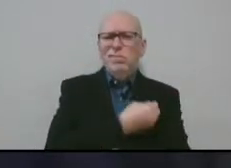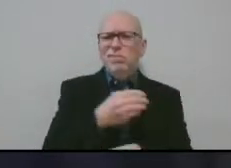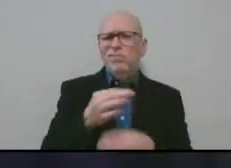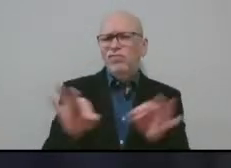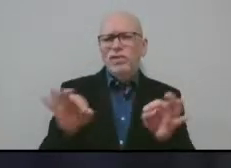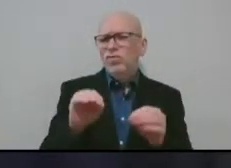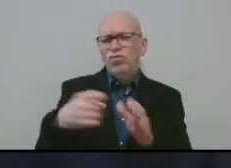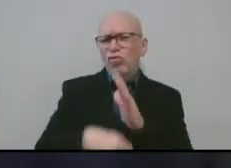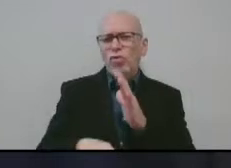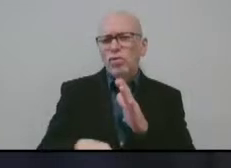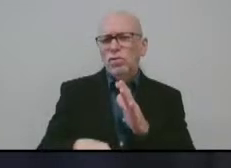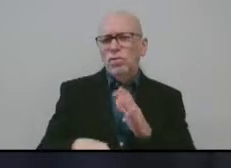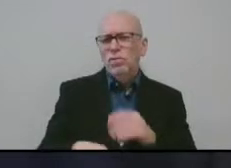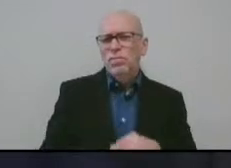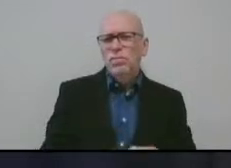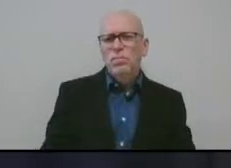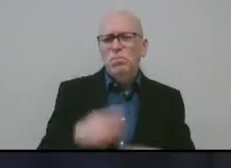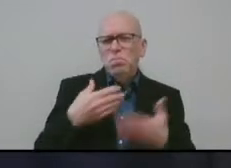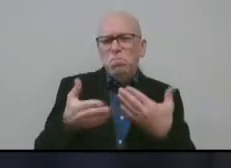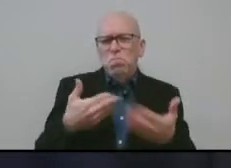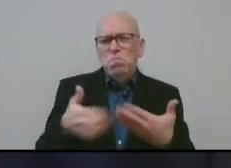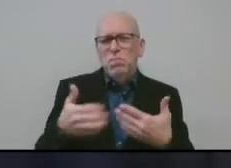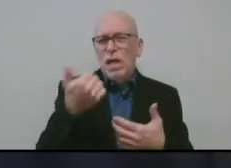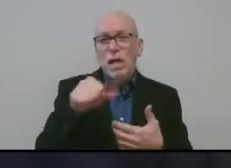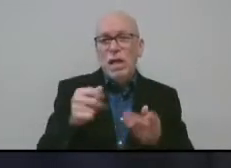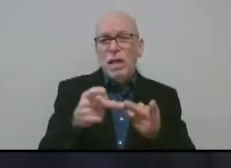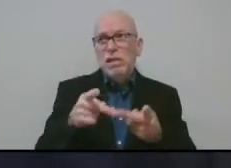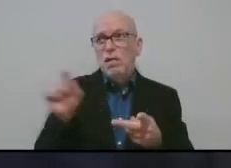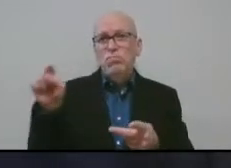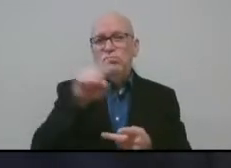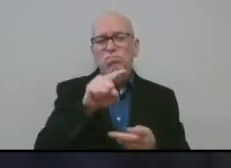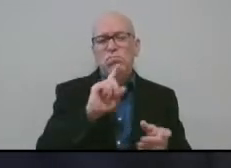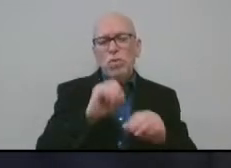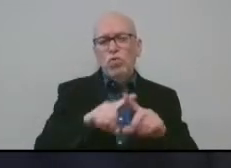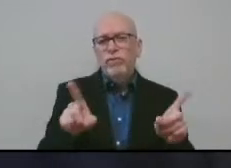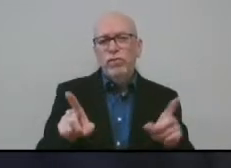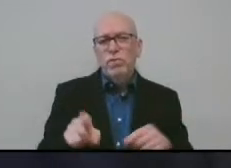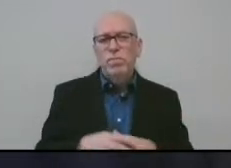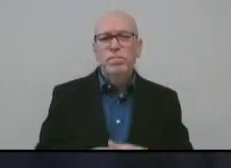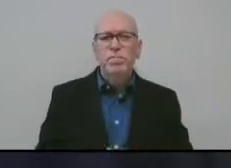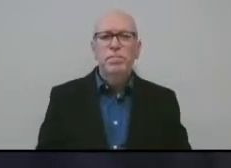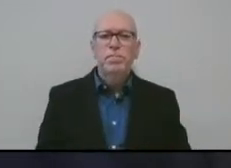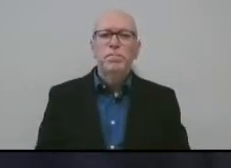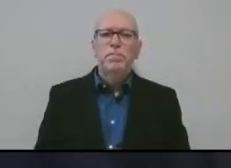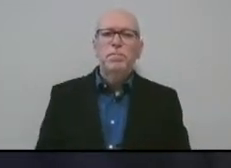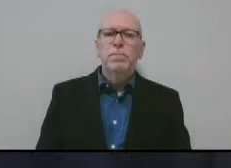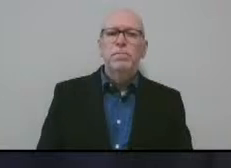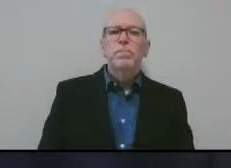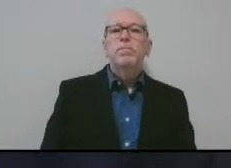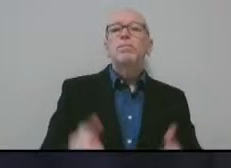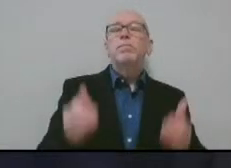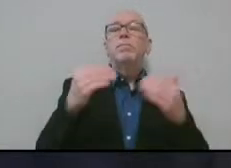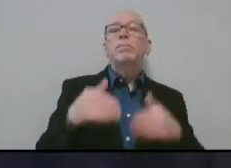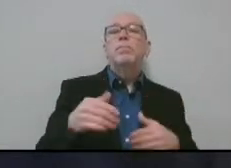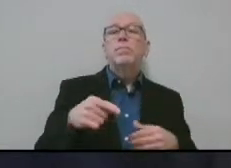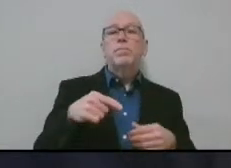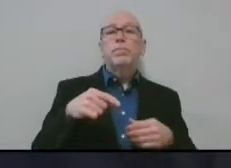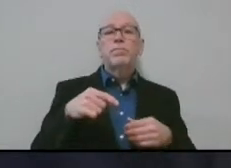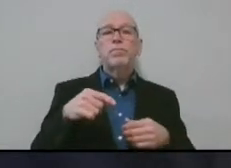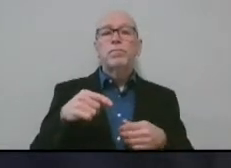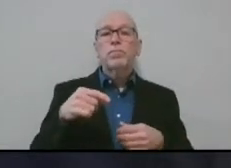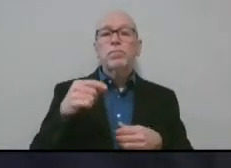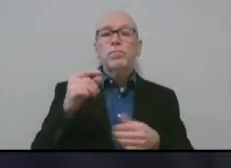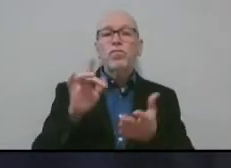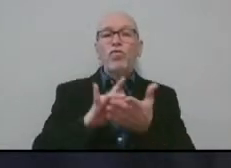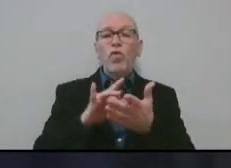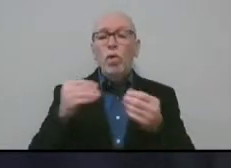no charge. So that doesn't make a difference between any of the different locations that you will go to. As far as the pharmacies